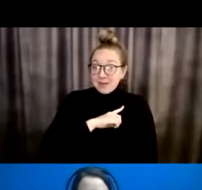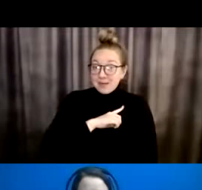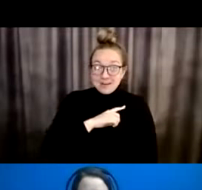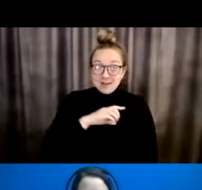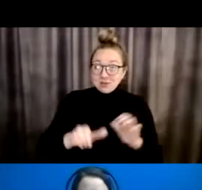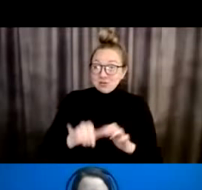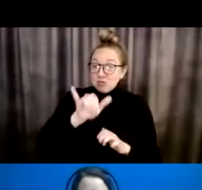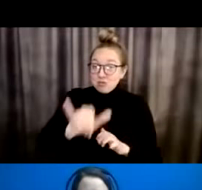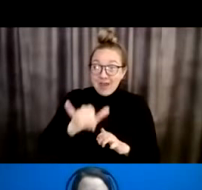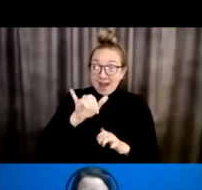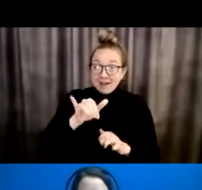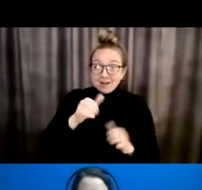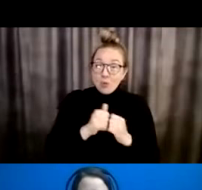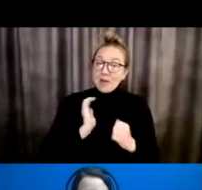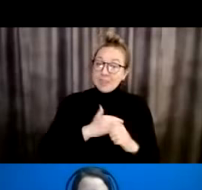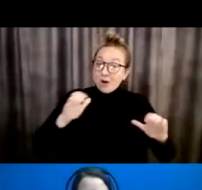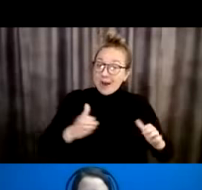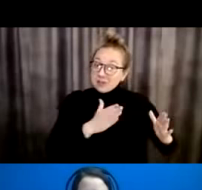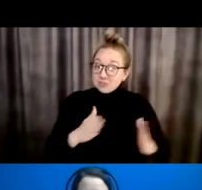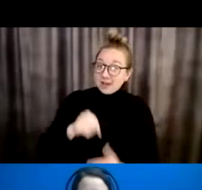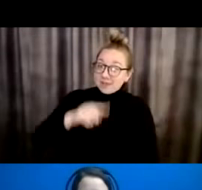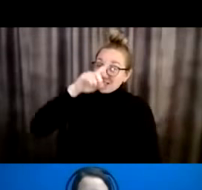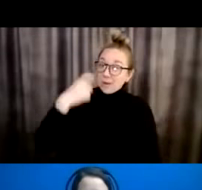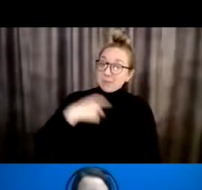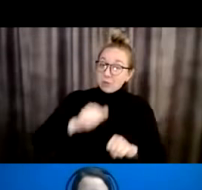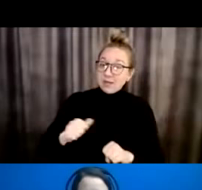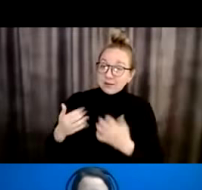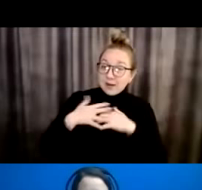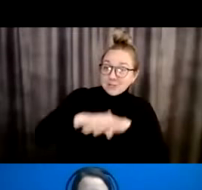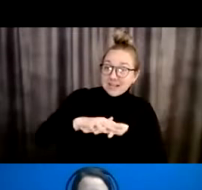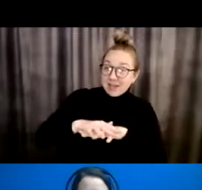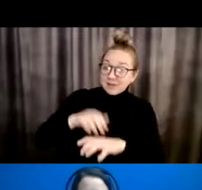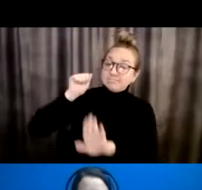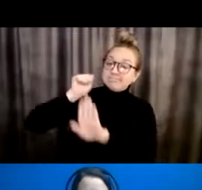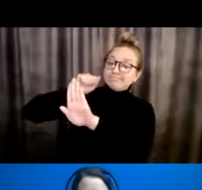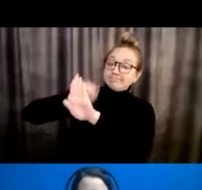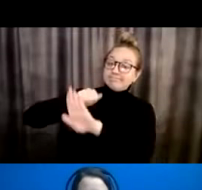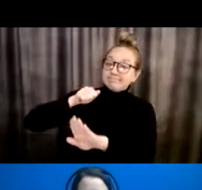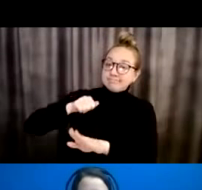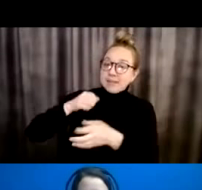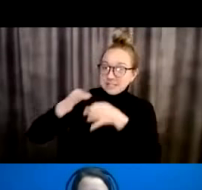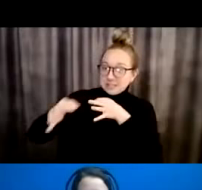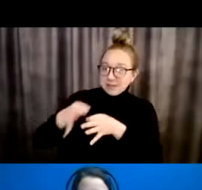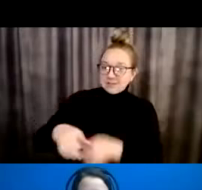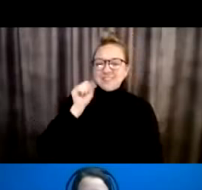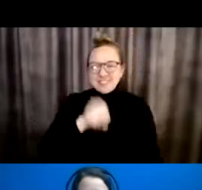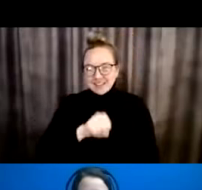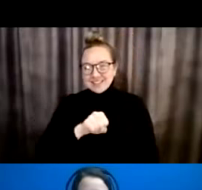our top action items for over the summer? Totally, Jen. I'm all in. Me and my kids are